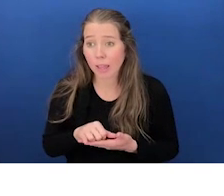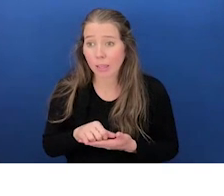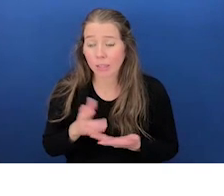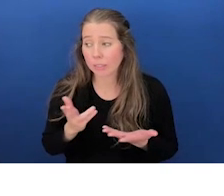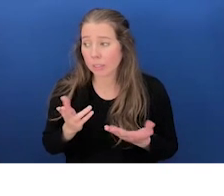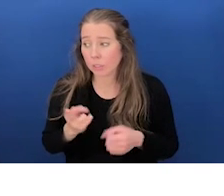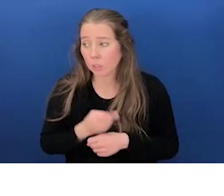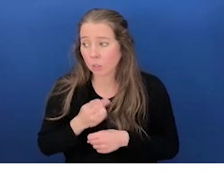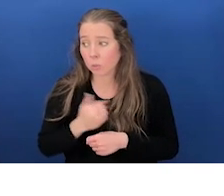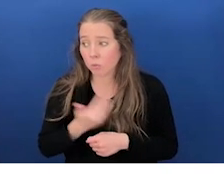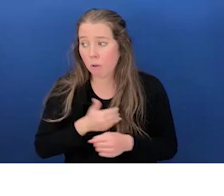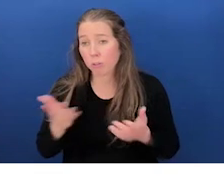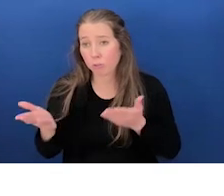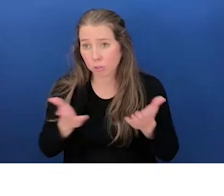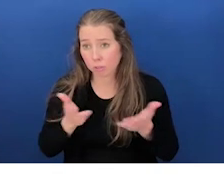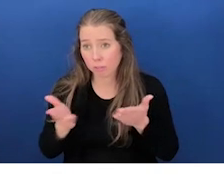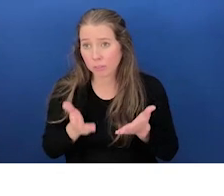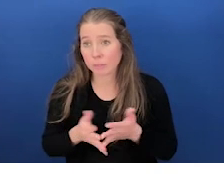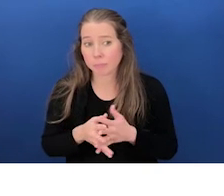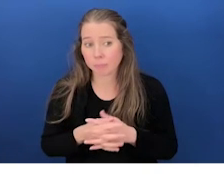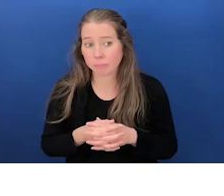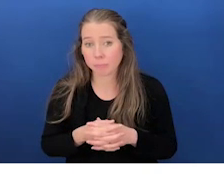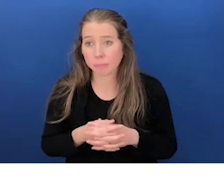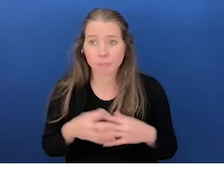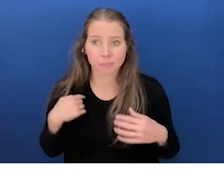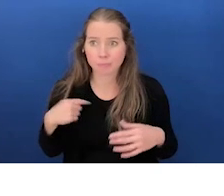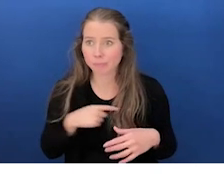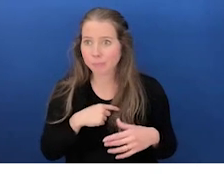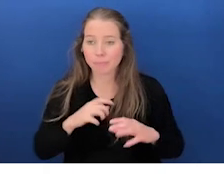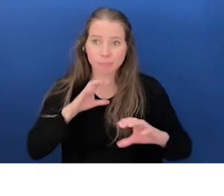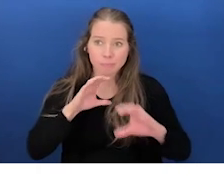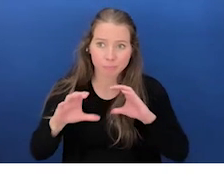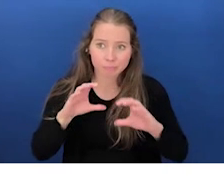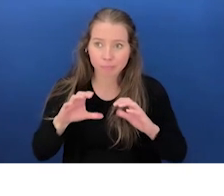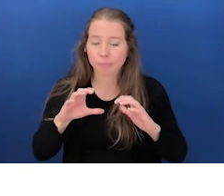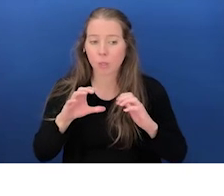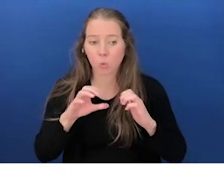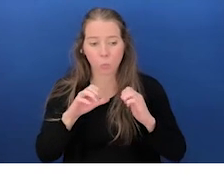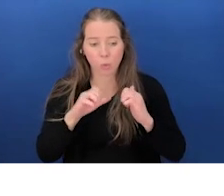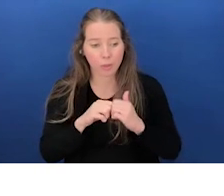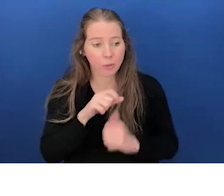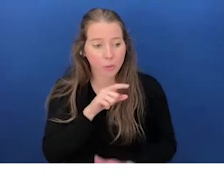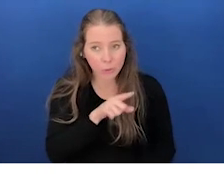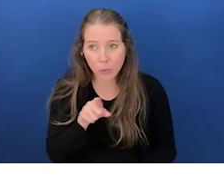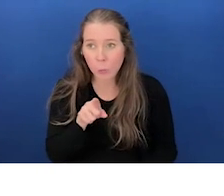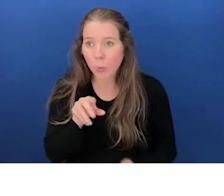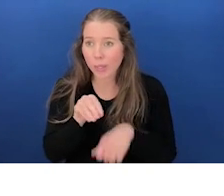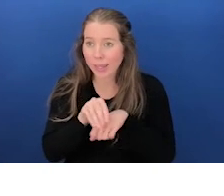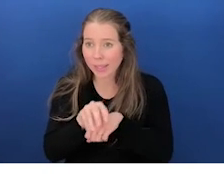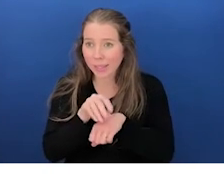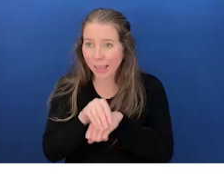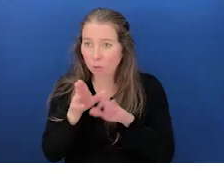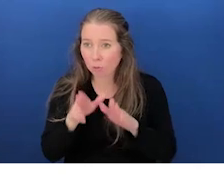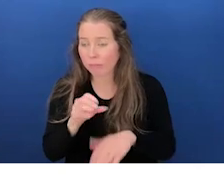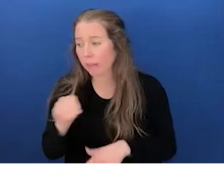our services as a communication between you and the counselor and the student so that we